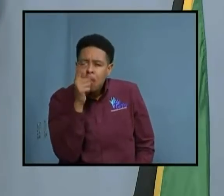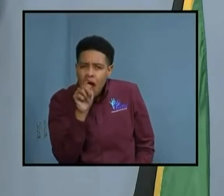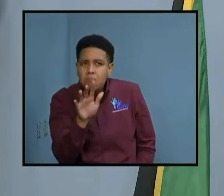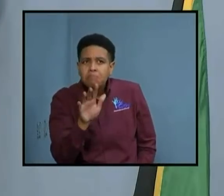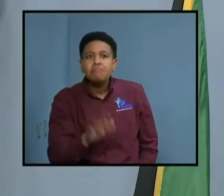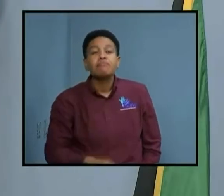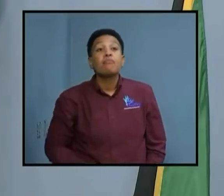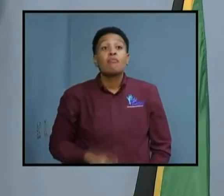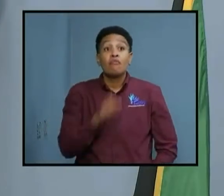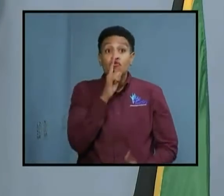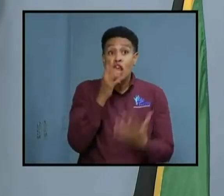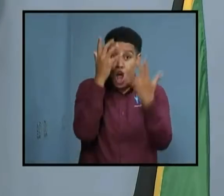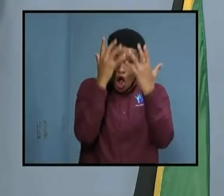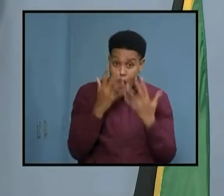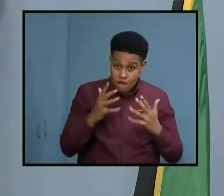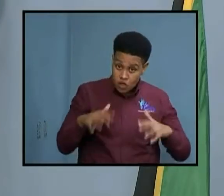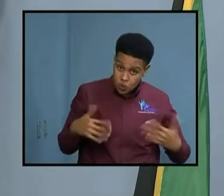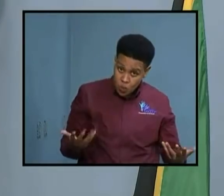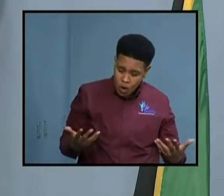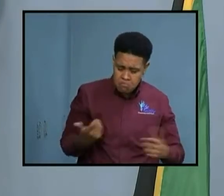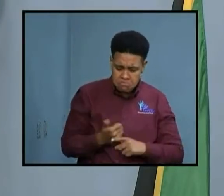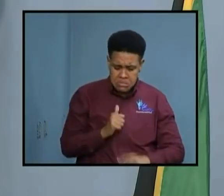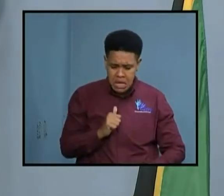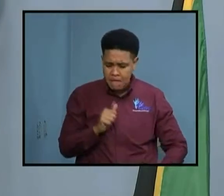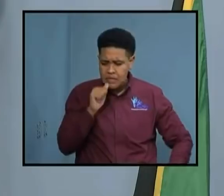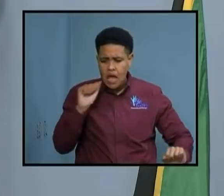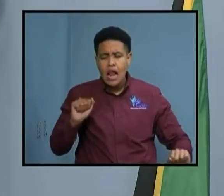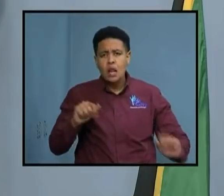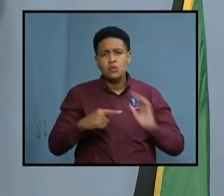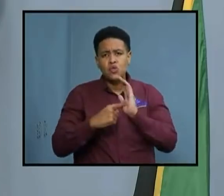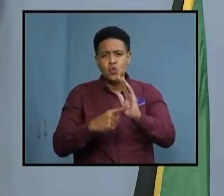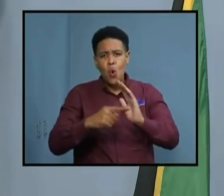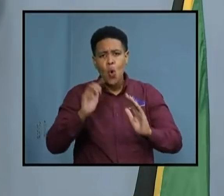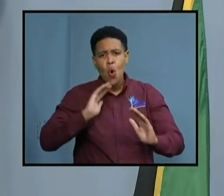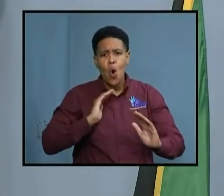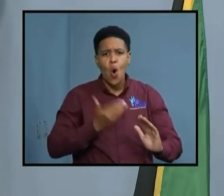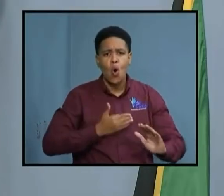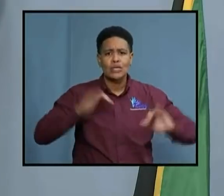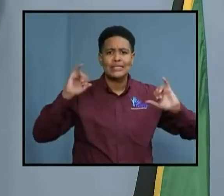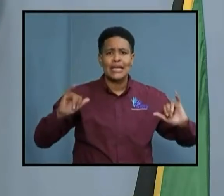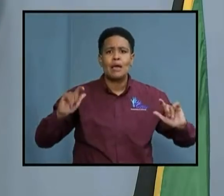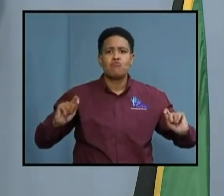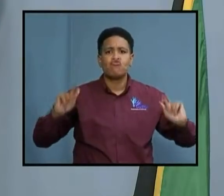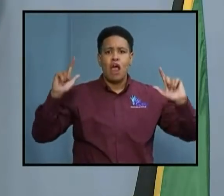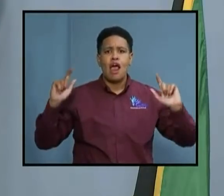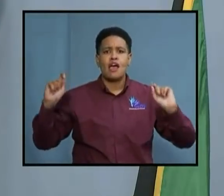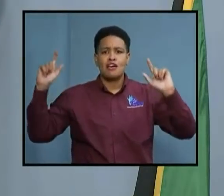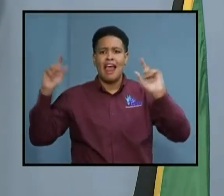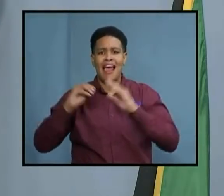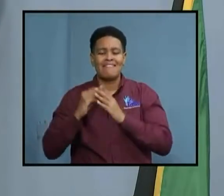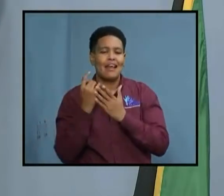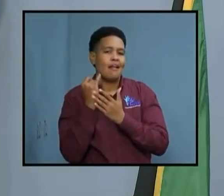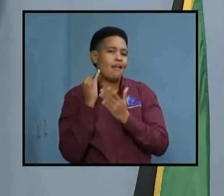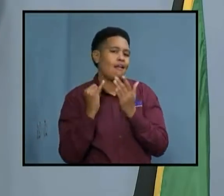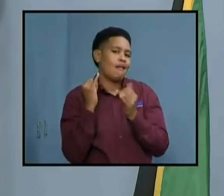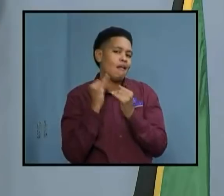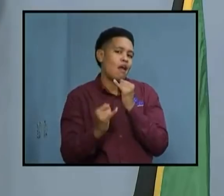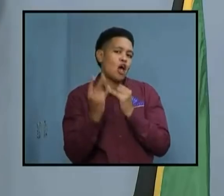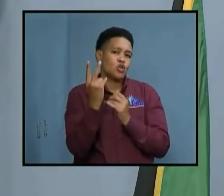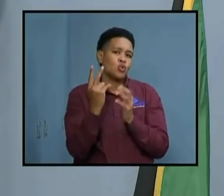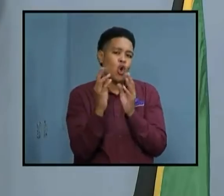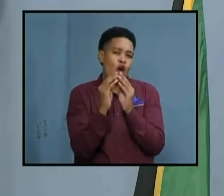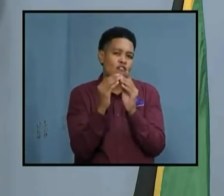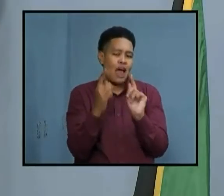Now, unfortunately, we were not able to show our usual graphs in our last few press conference, and